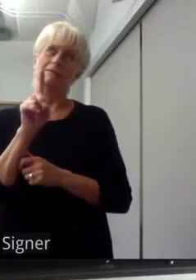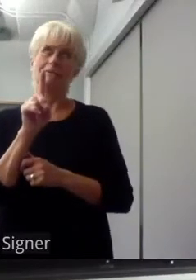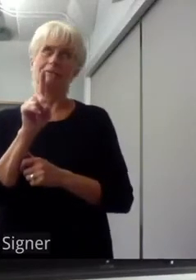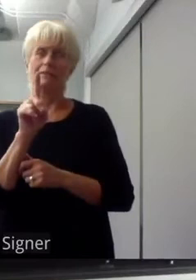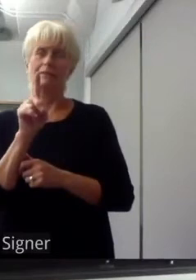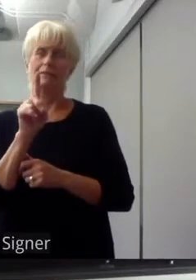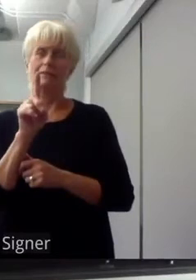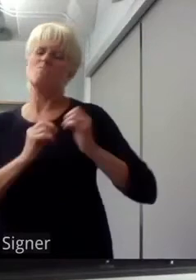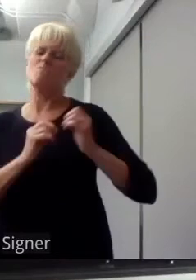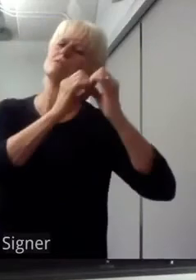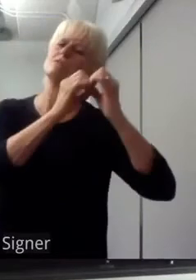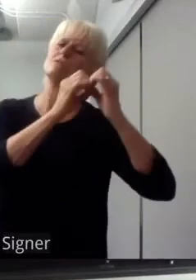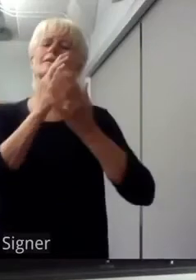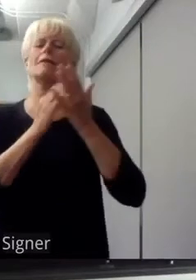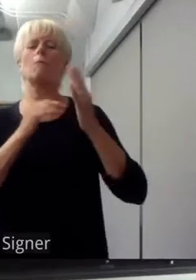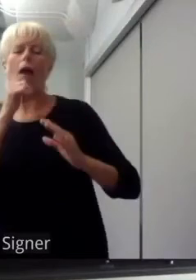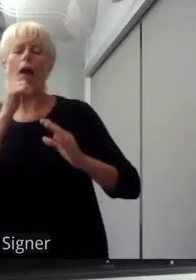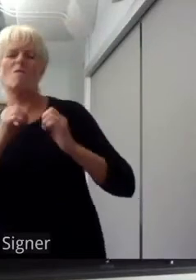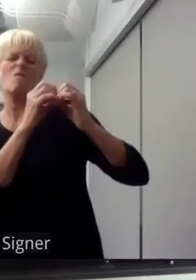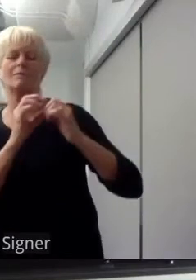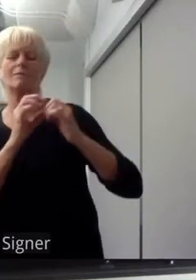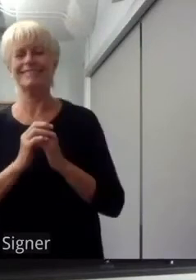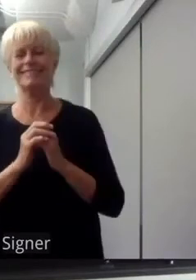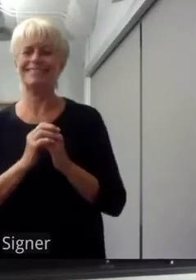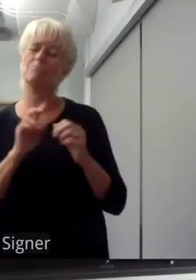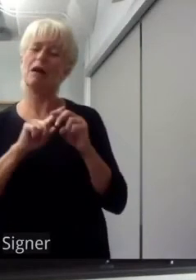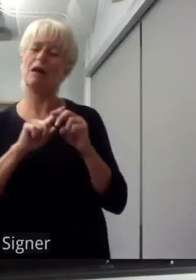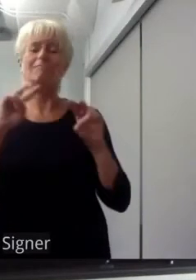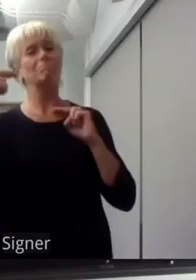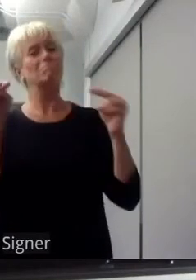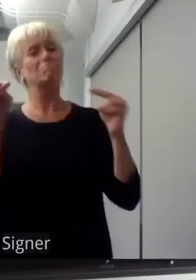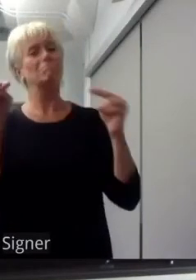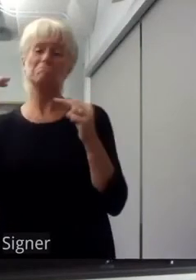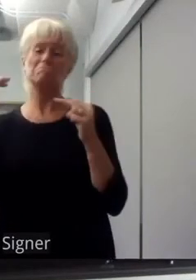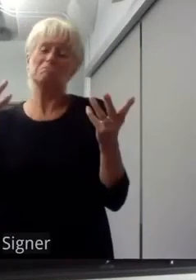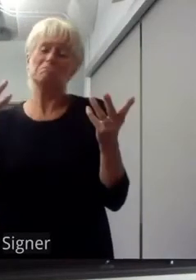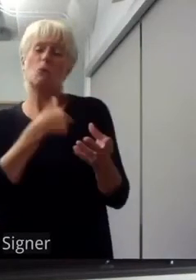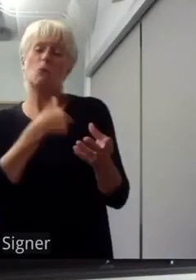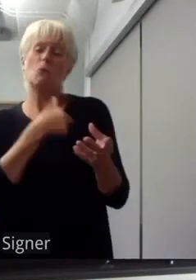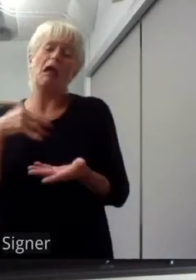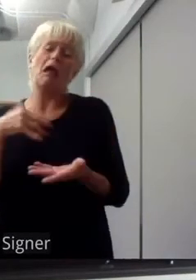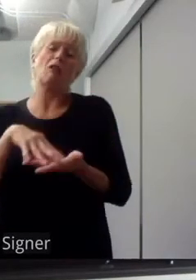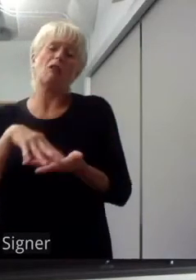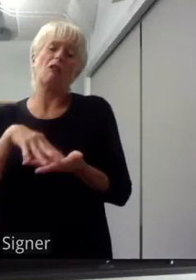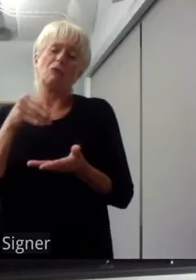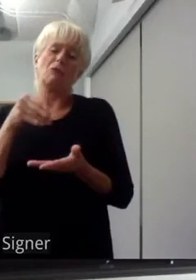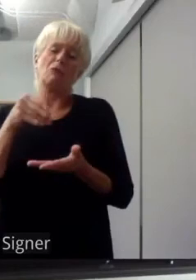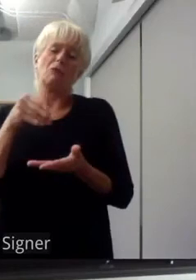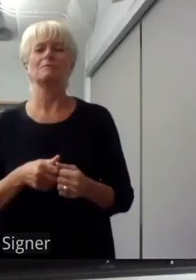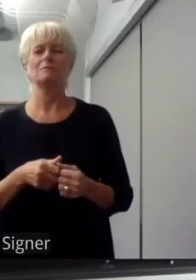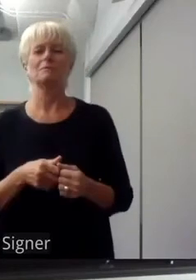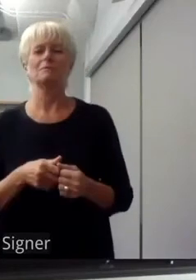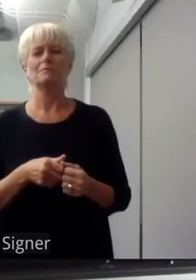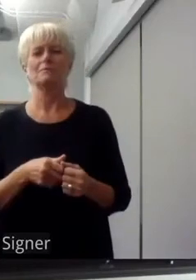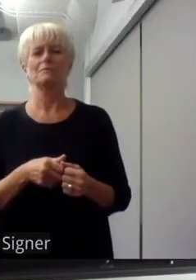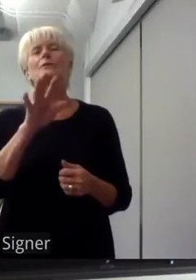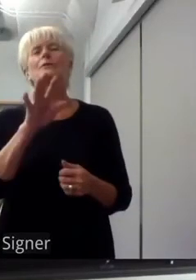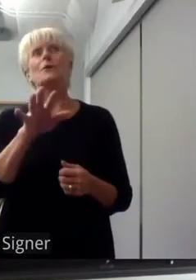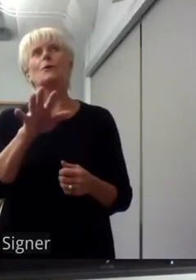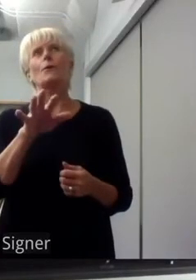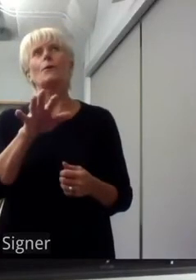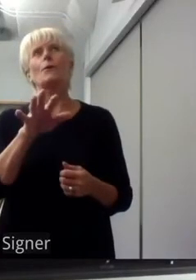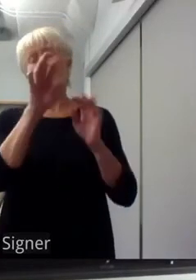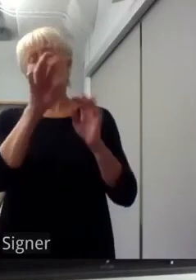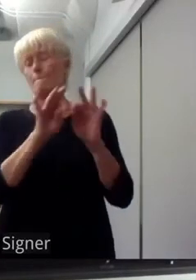where we learned a great deal. So I think one of the things that is important to understand with the first